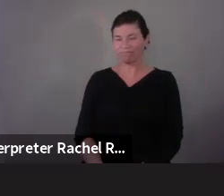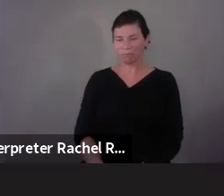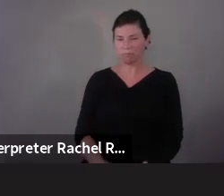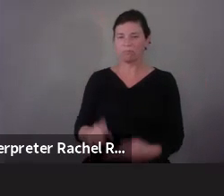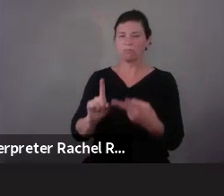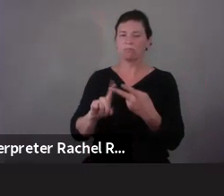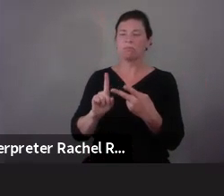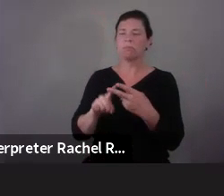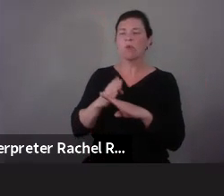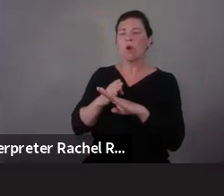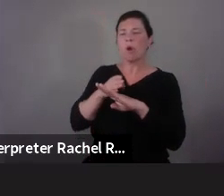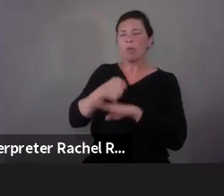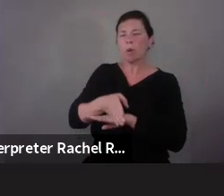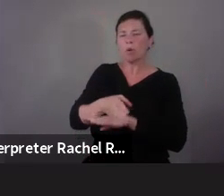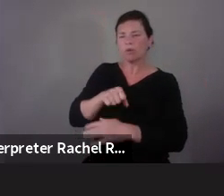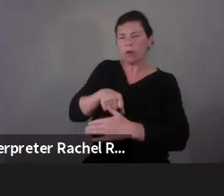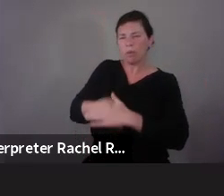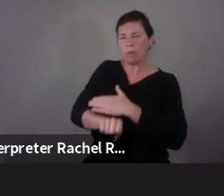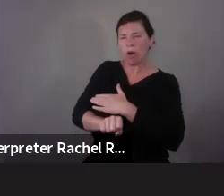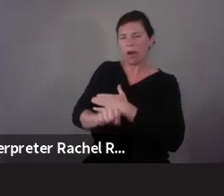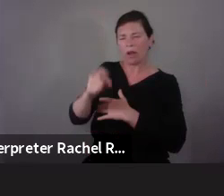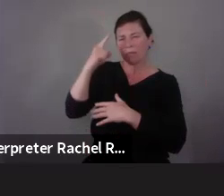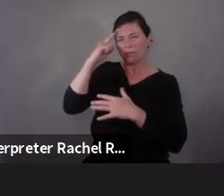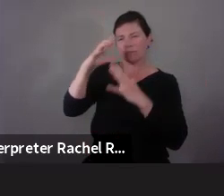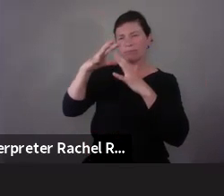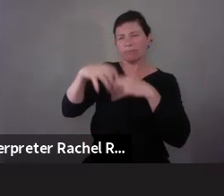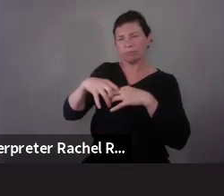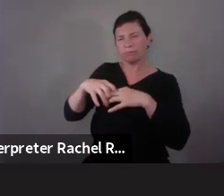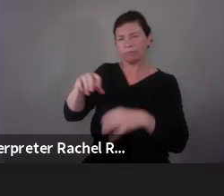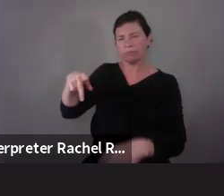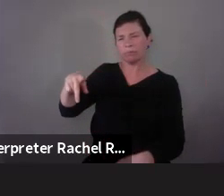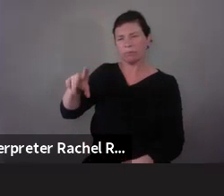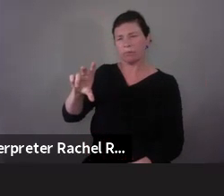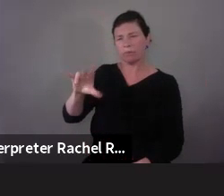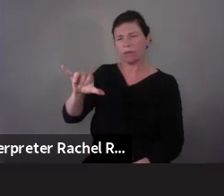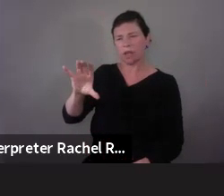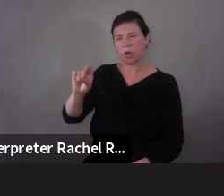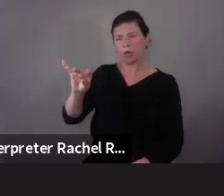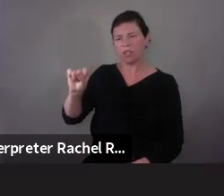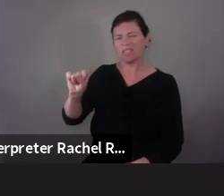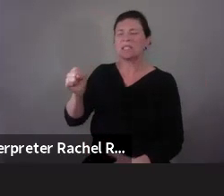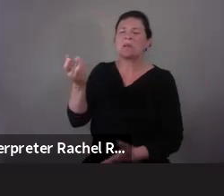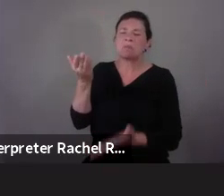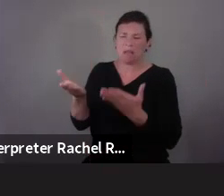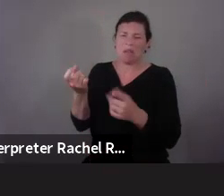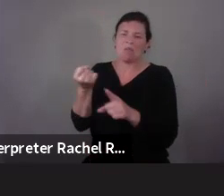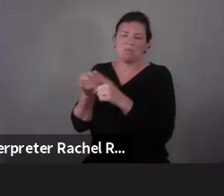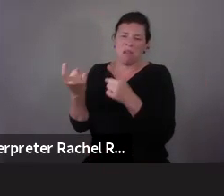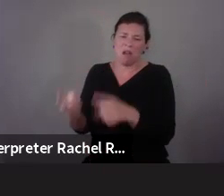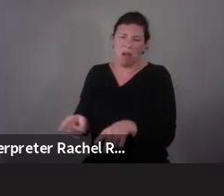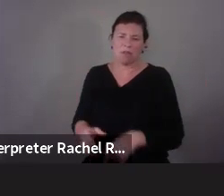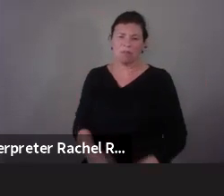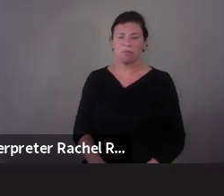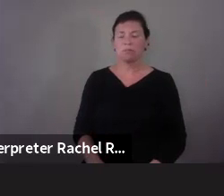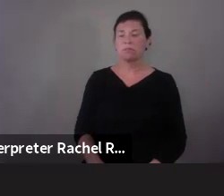Postpartum psychosis possibly happened, and the stress of the